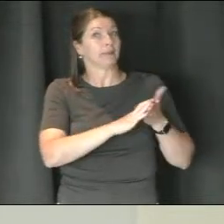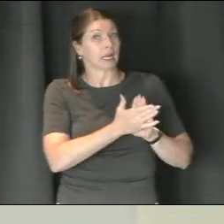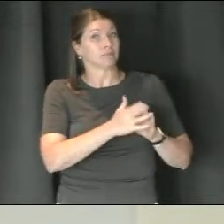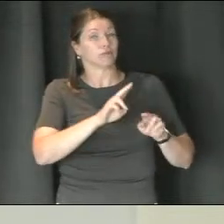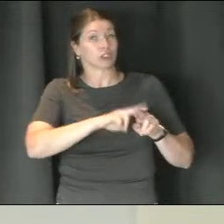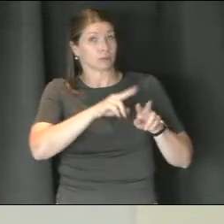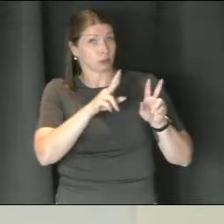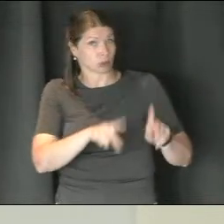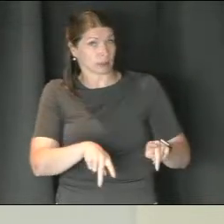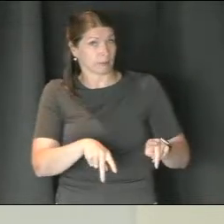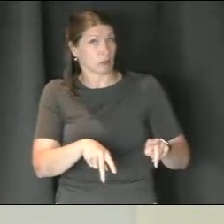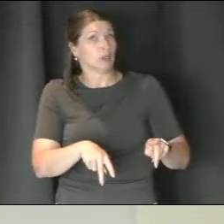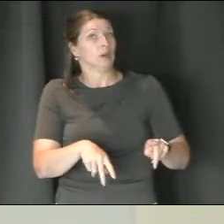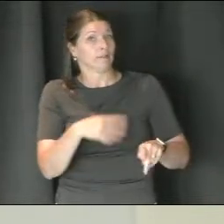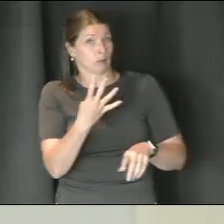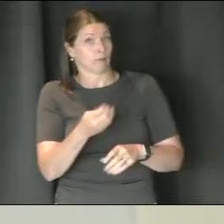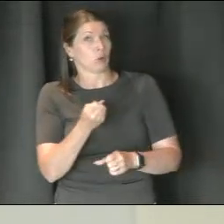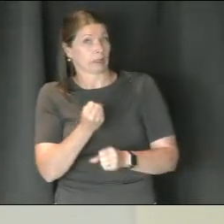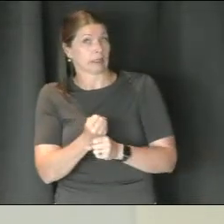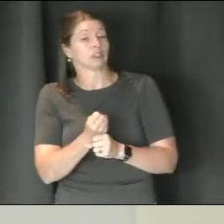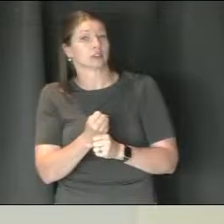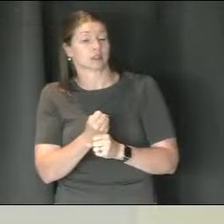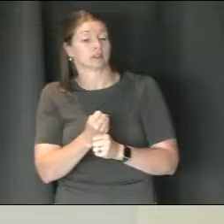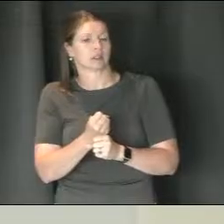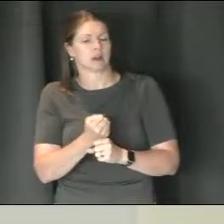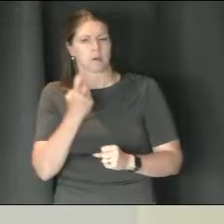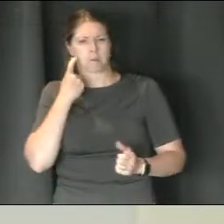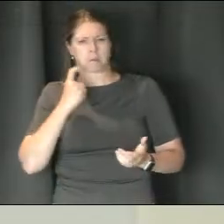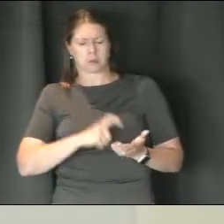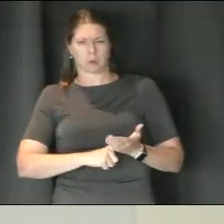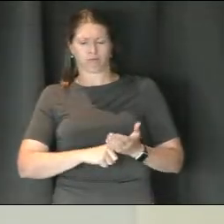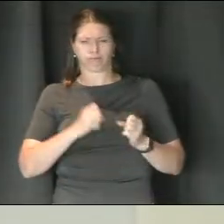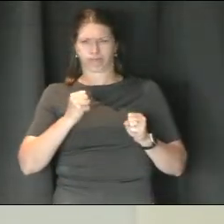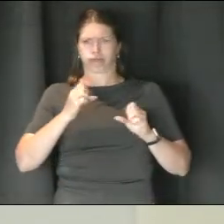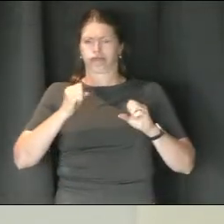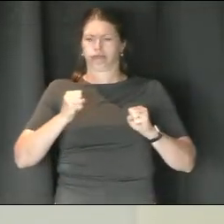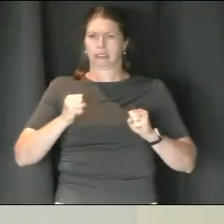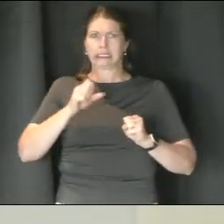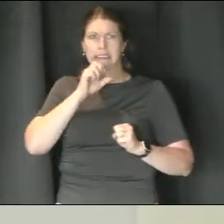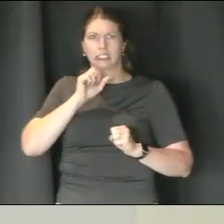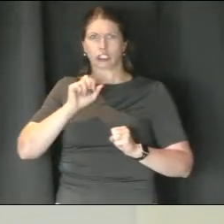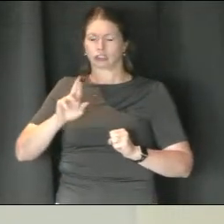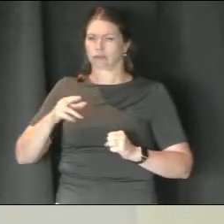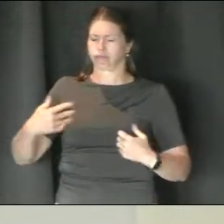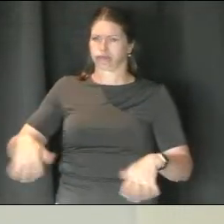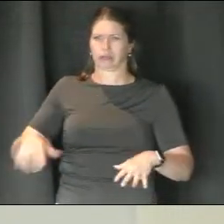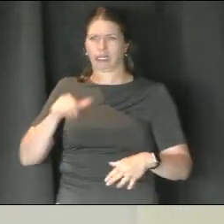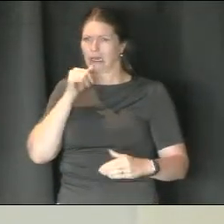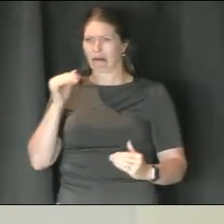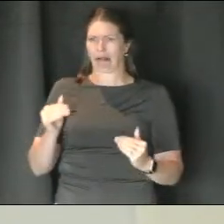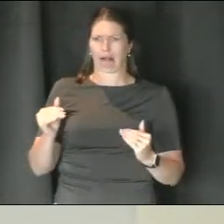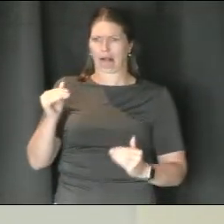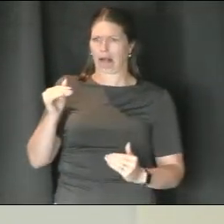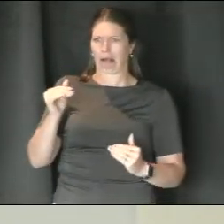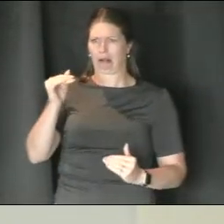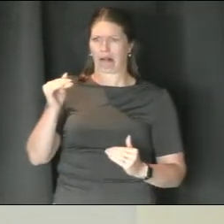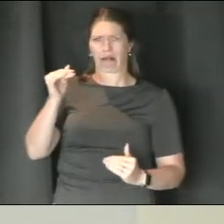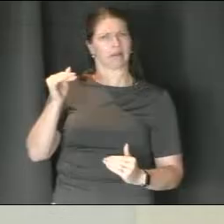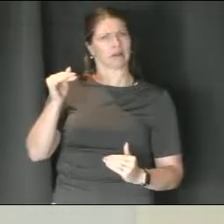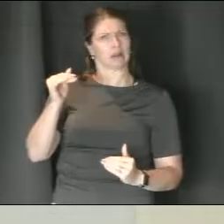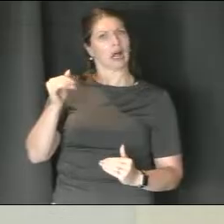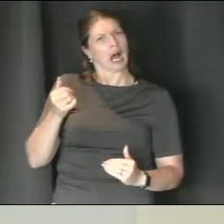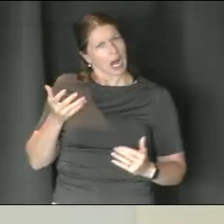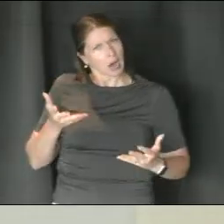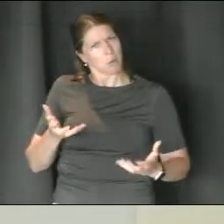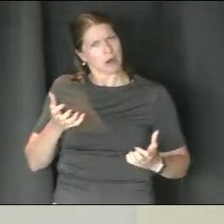my eyes were really opened to what was happening to seniors in our province, and it made me all the more committed to